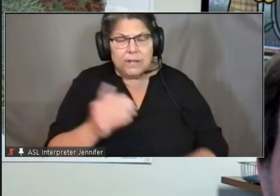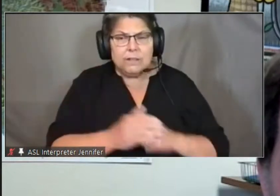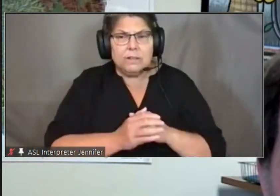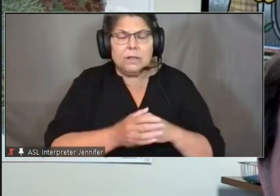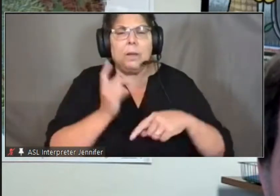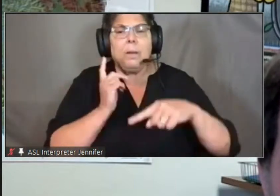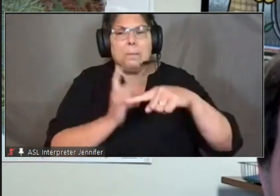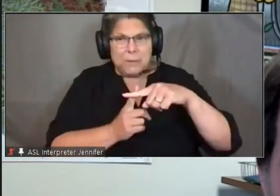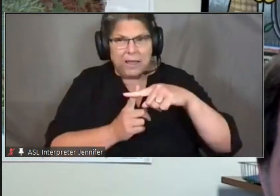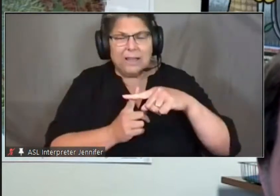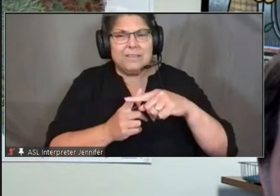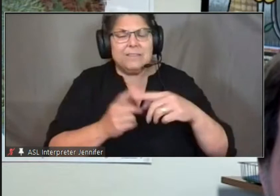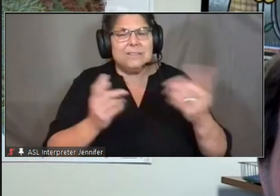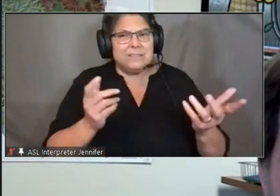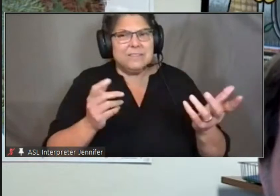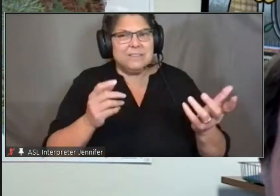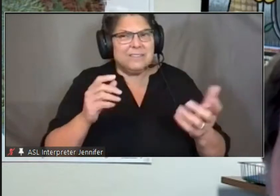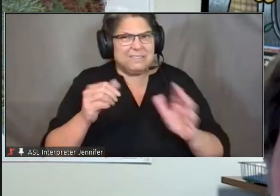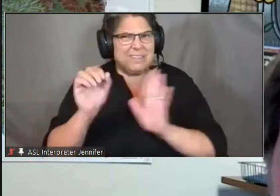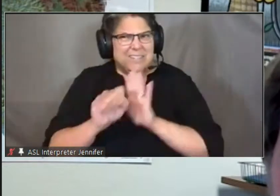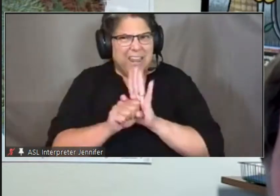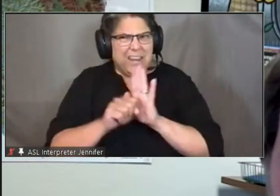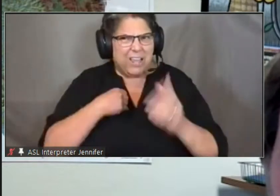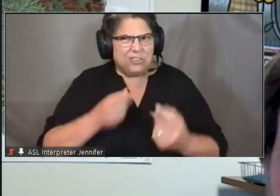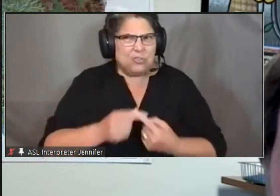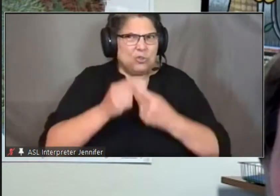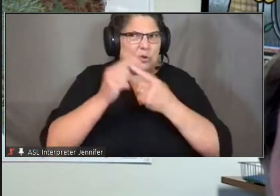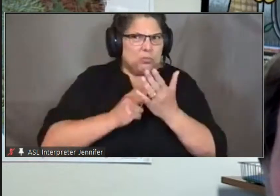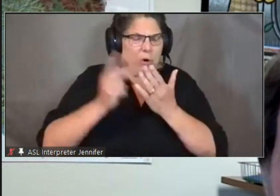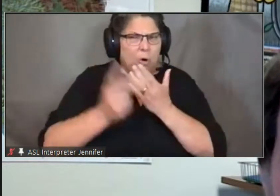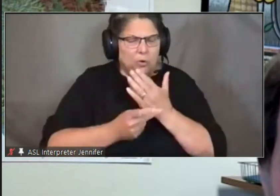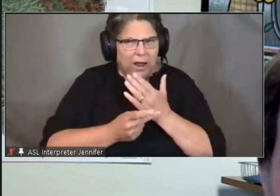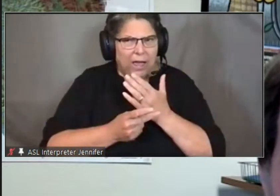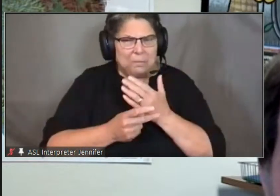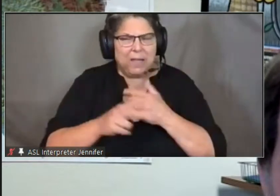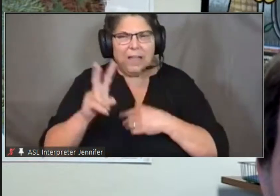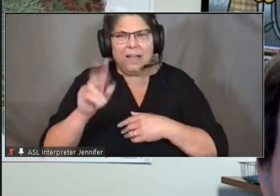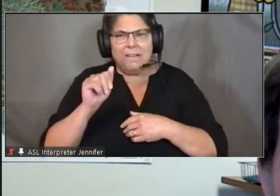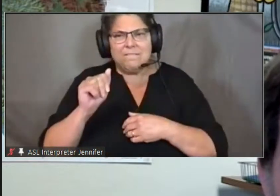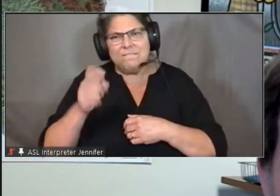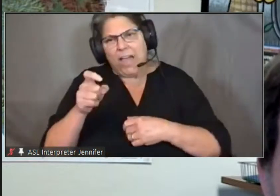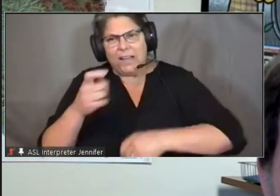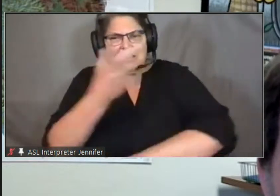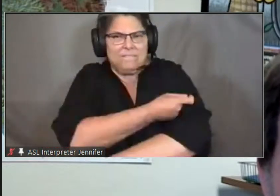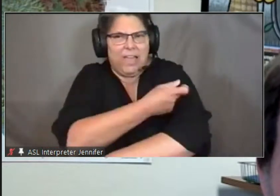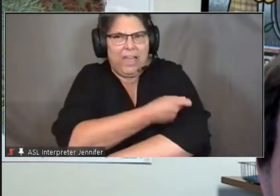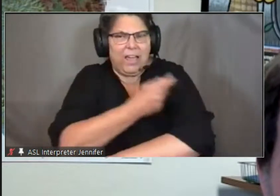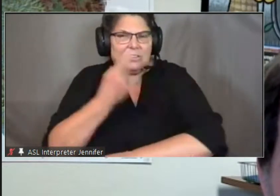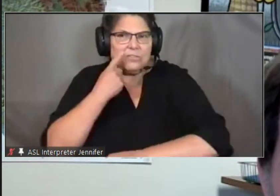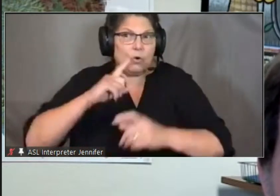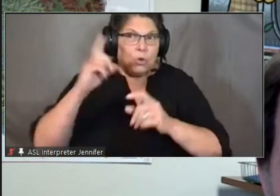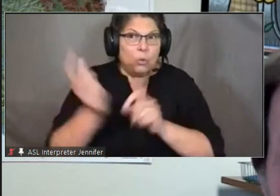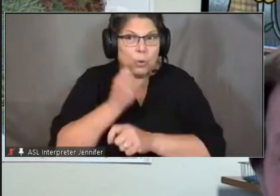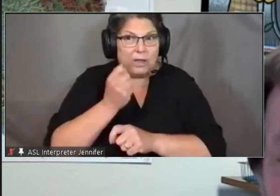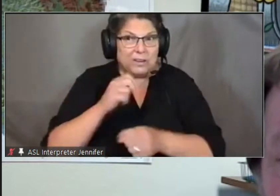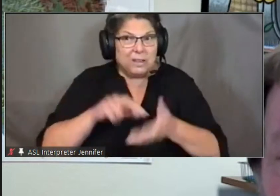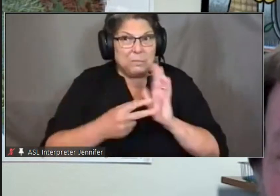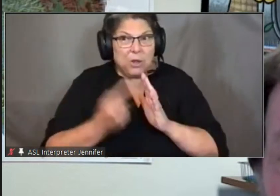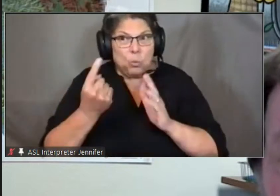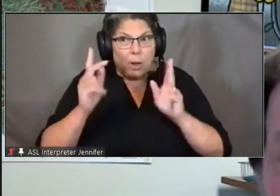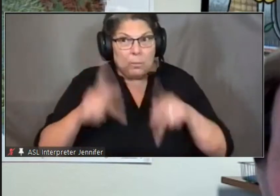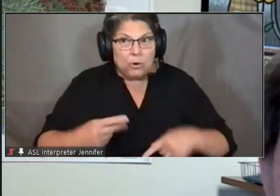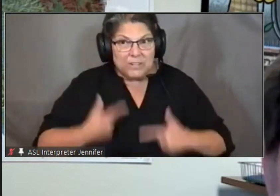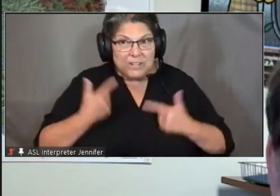for the Win incentive program, which has already awarded one Mendocino resident $50,000.